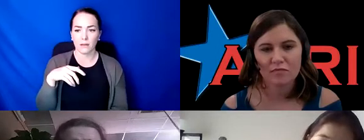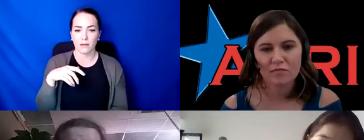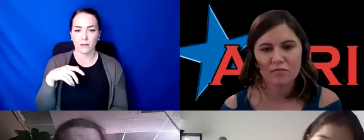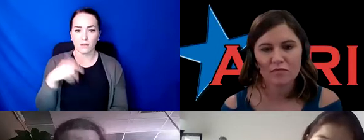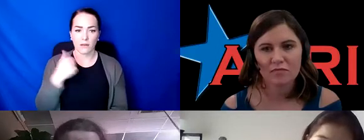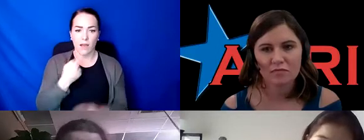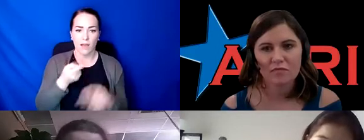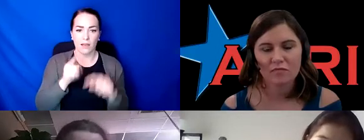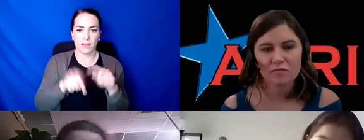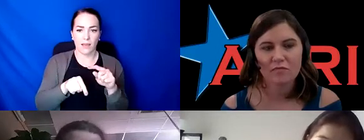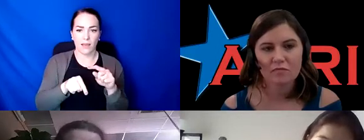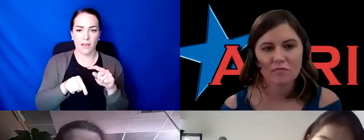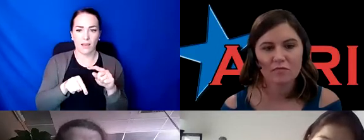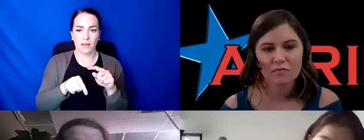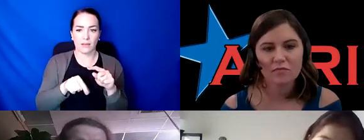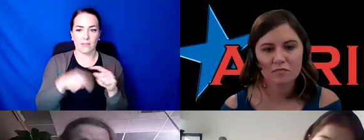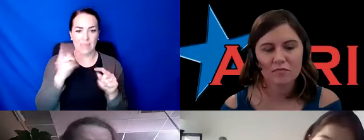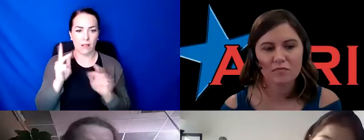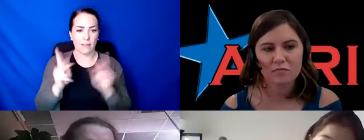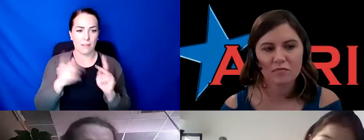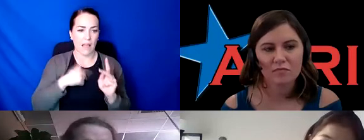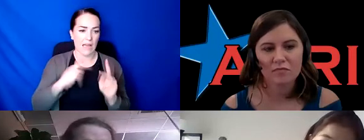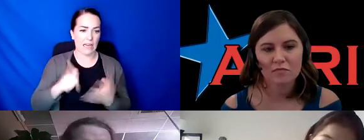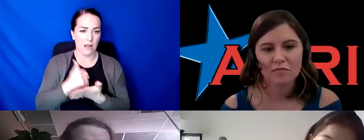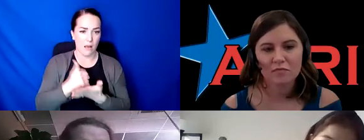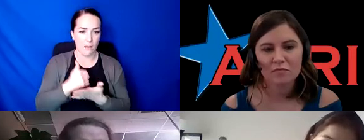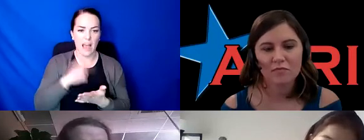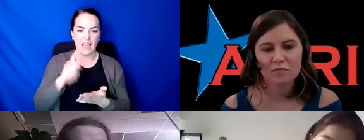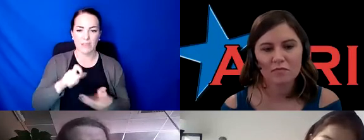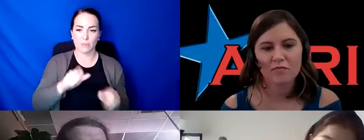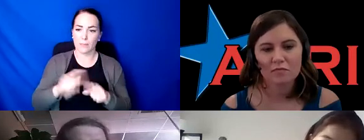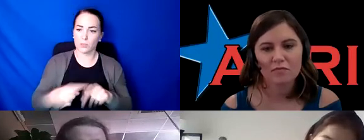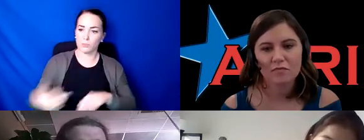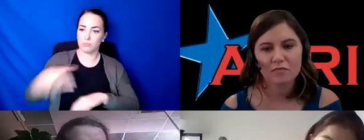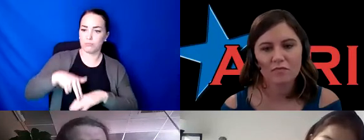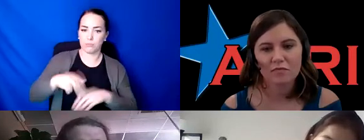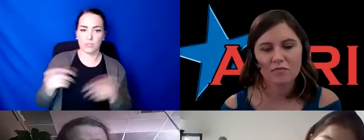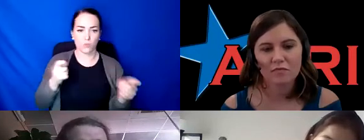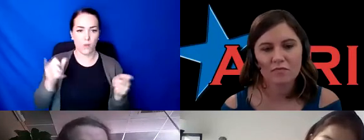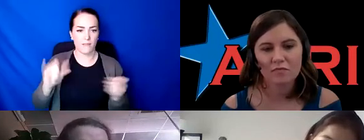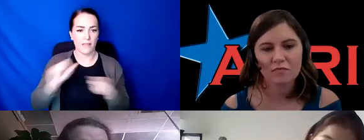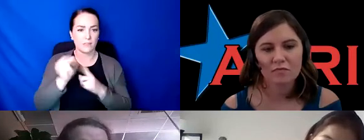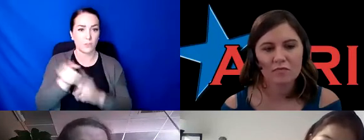can't let people know that I need help. I have to be able to step up and take control of the situation.